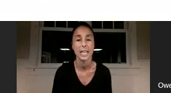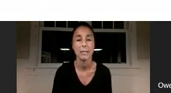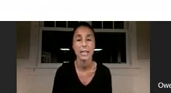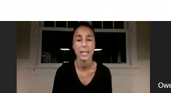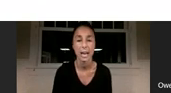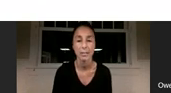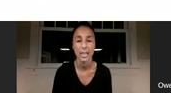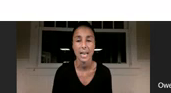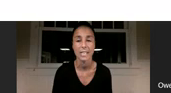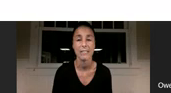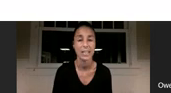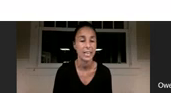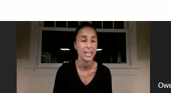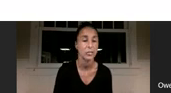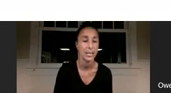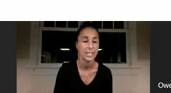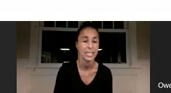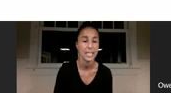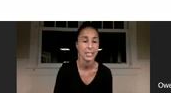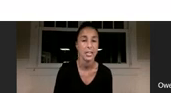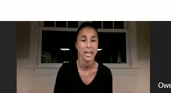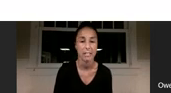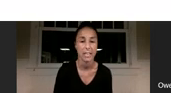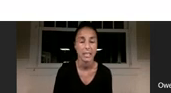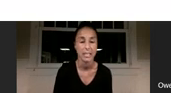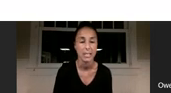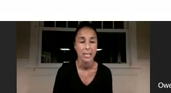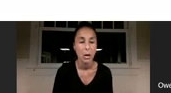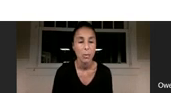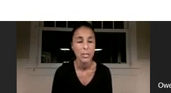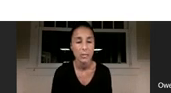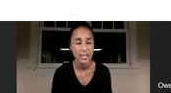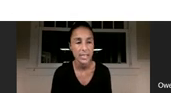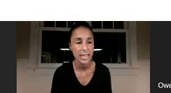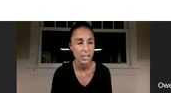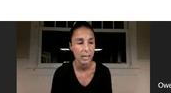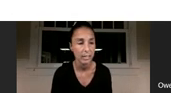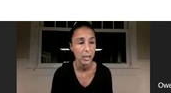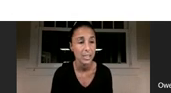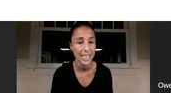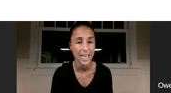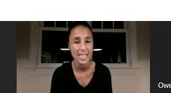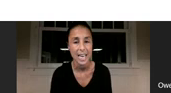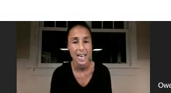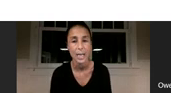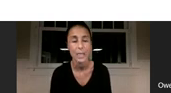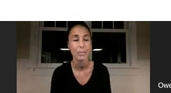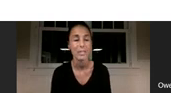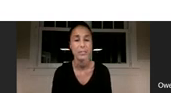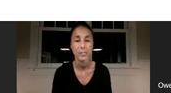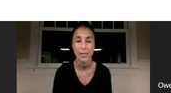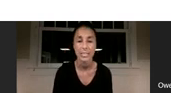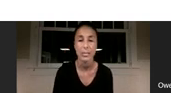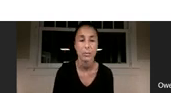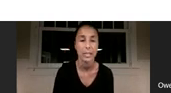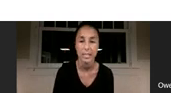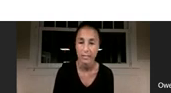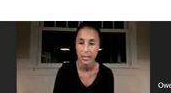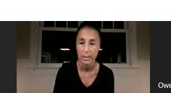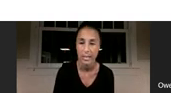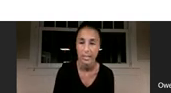area designated by the county as the Vienna Transit Station Area. While the Transit Station Area, or TSA, is planned